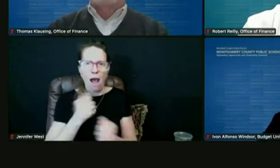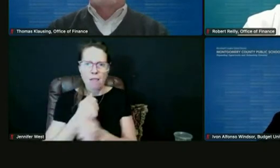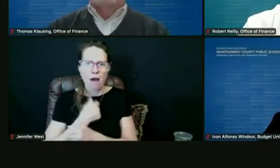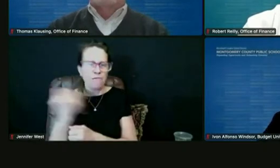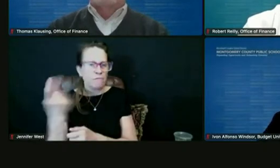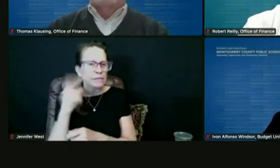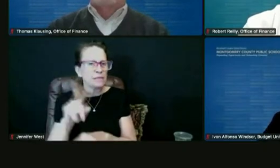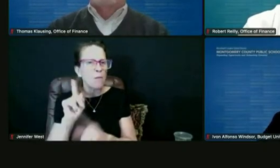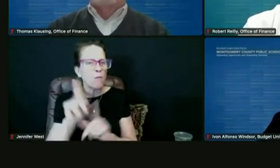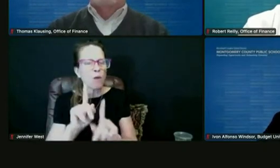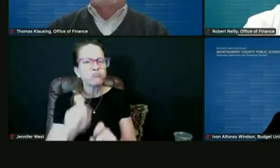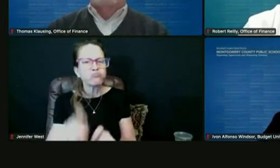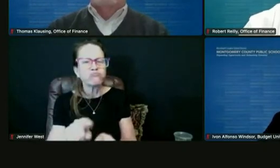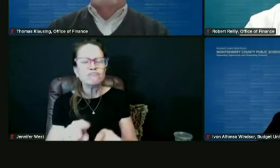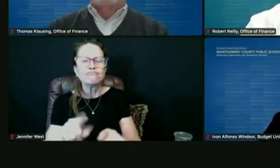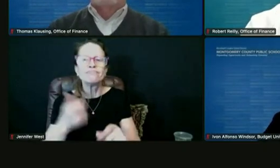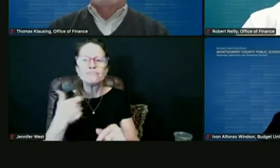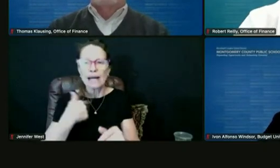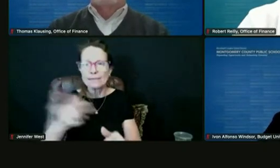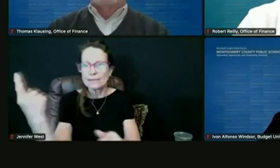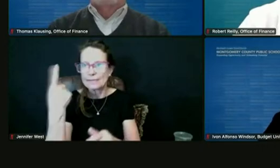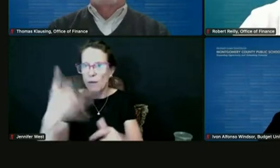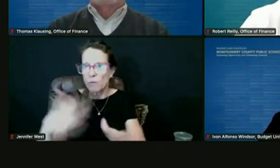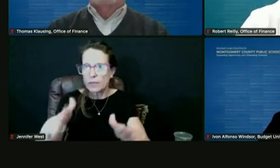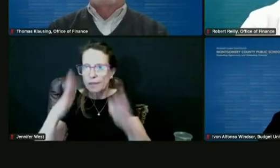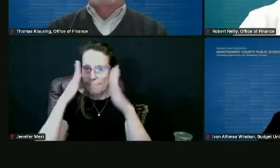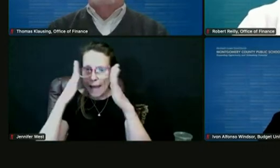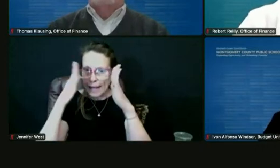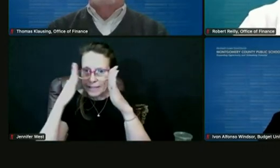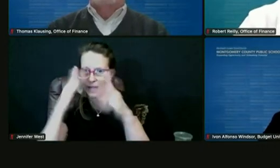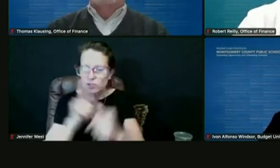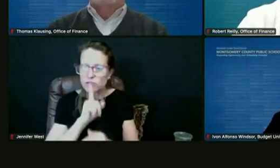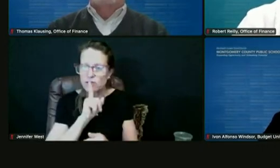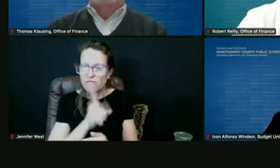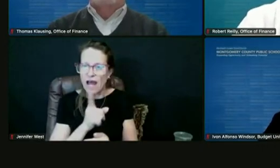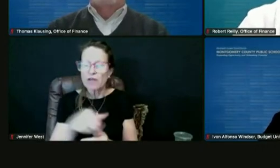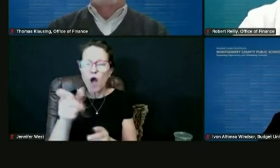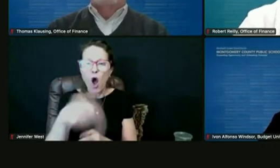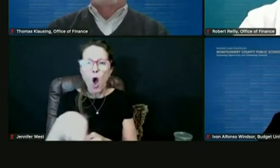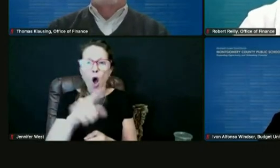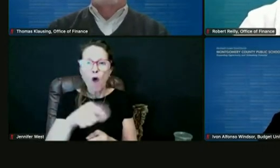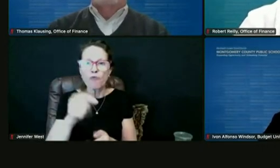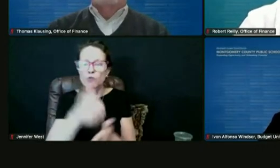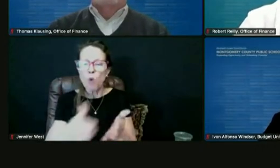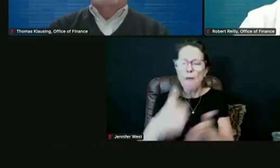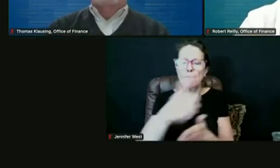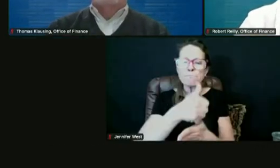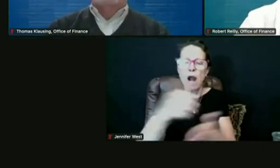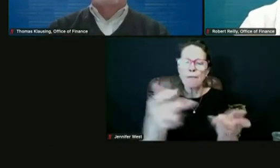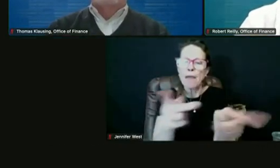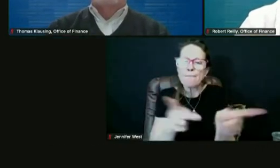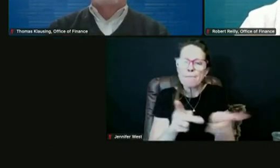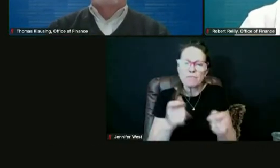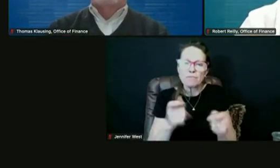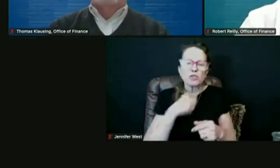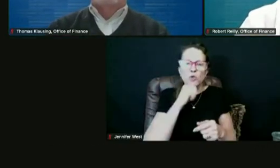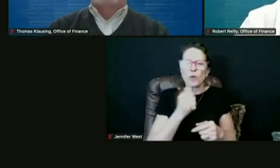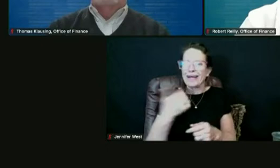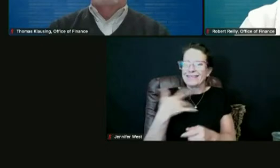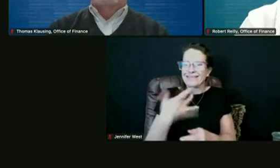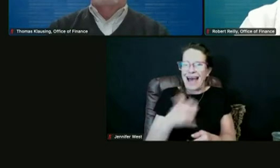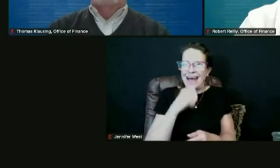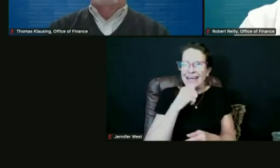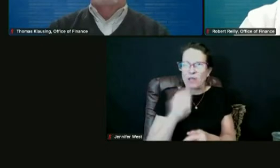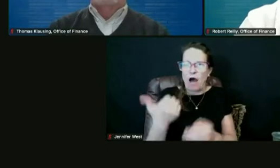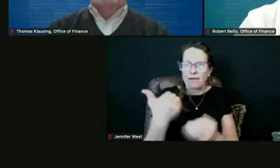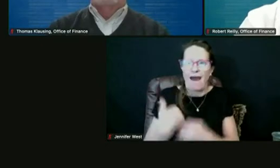means that is someone who's paid attention to the fact that those were primary positions that we have not traditionally had, particularly